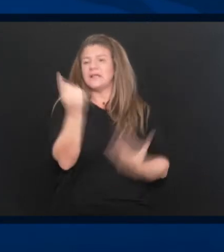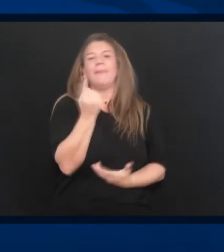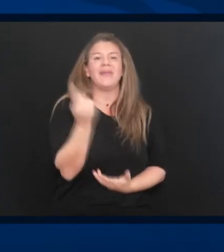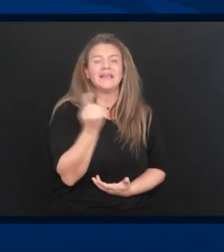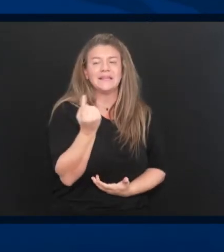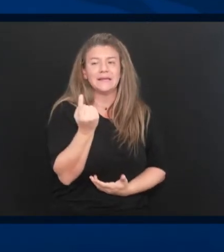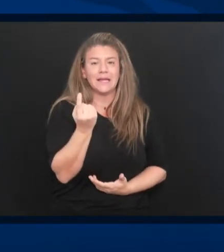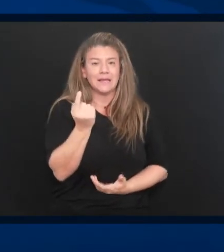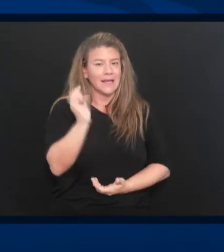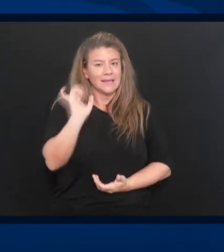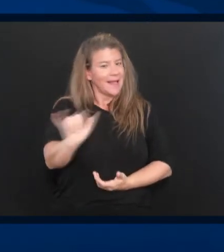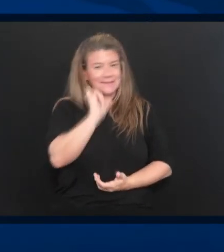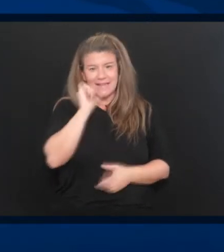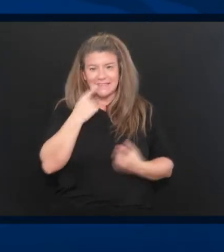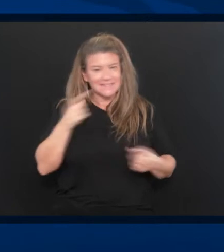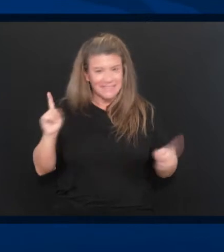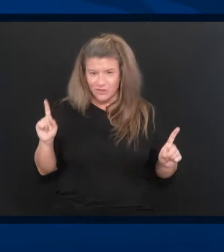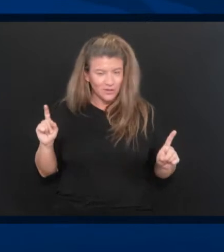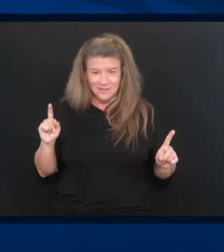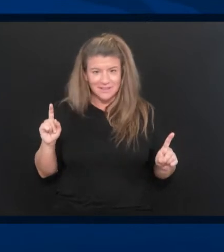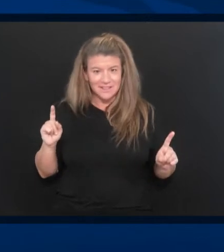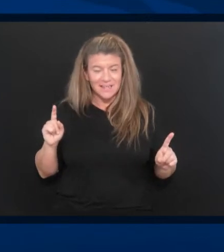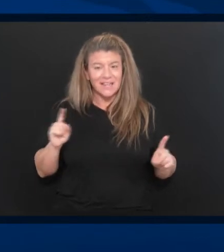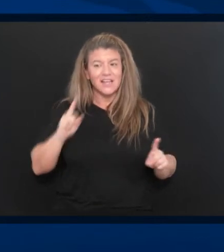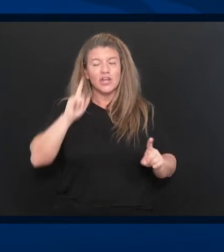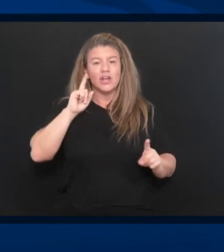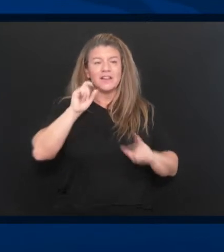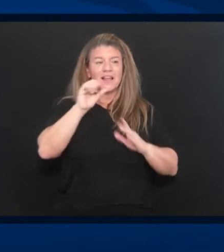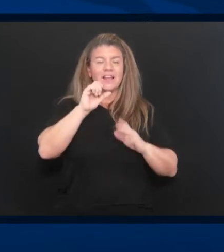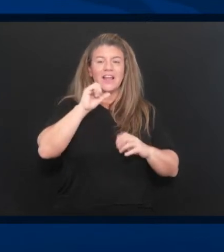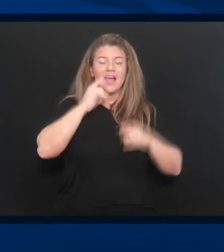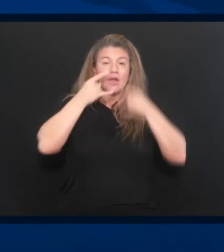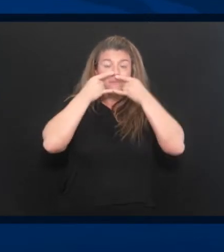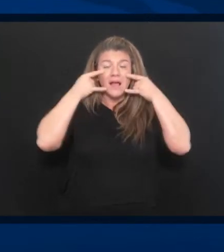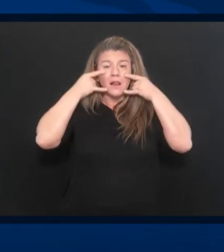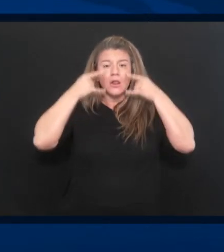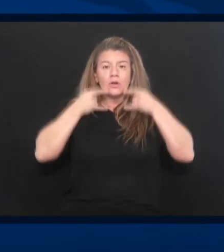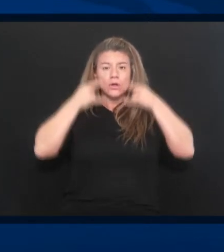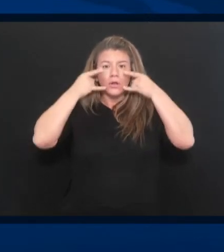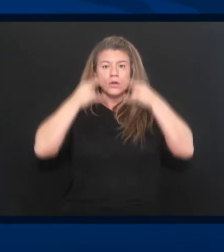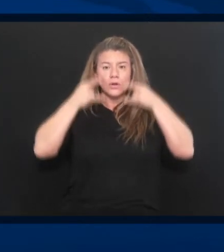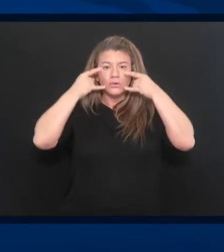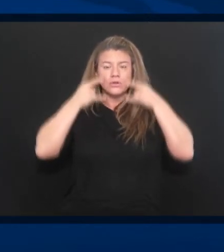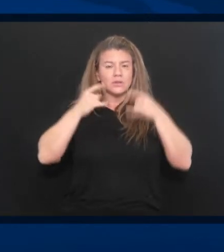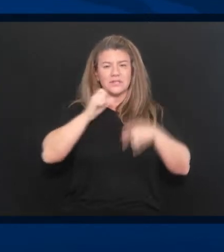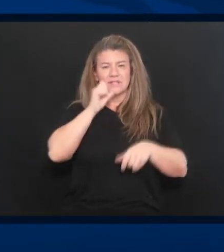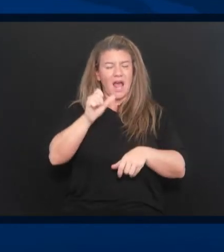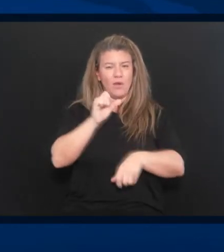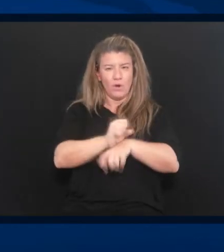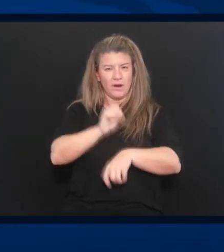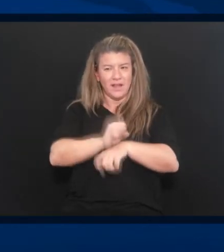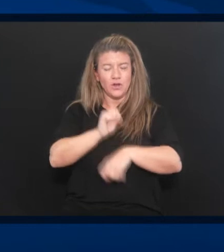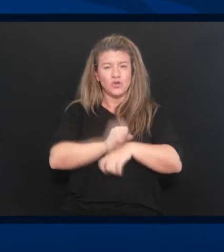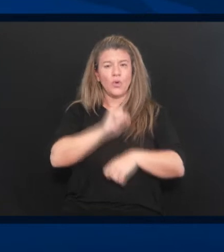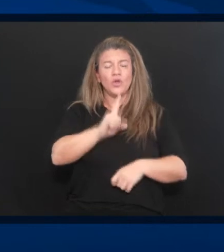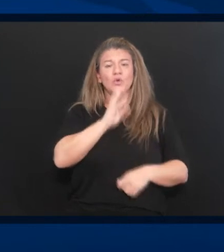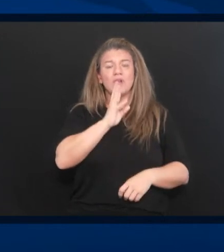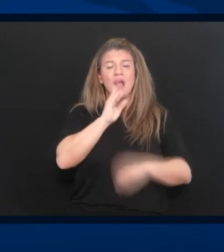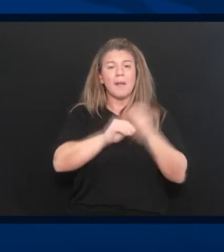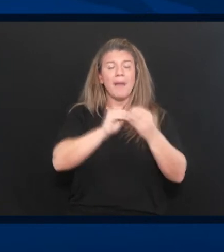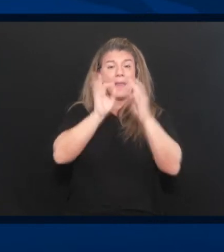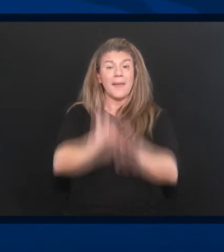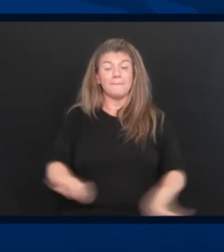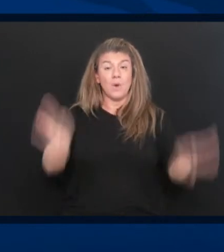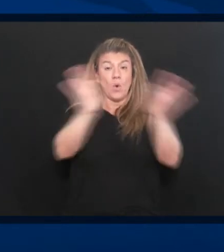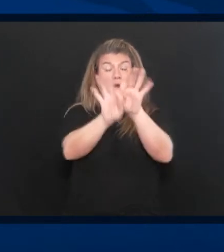that's really not that effective, especially the paper surgical masks, which lose effectiveness in about 20 or 30 minutes. So can you guys talk about the importance of